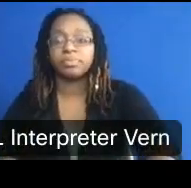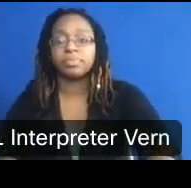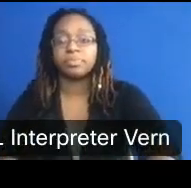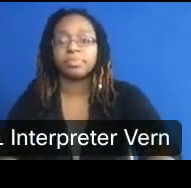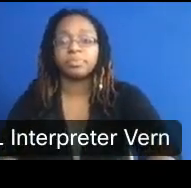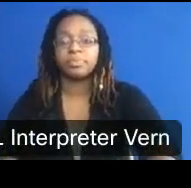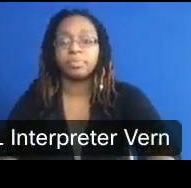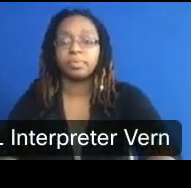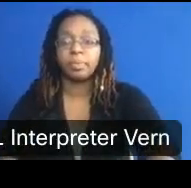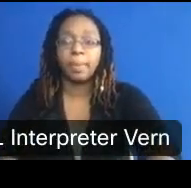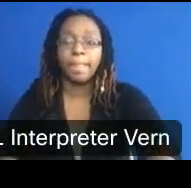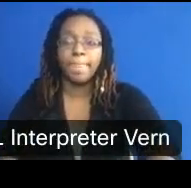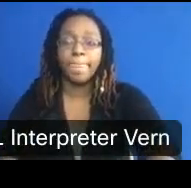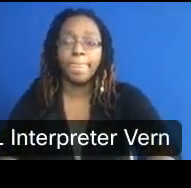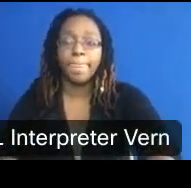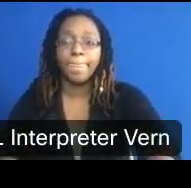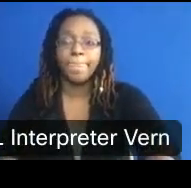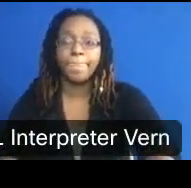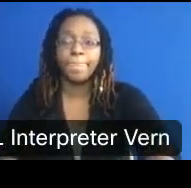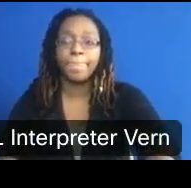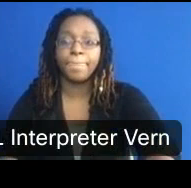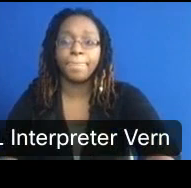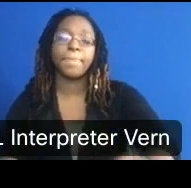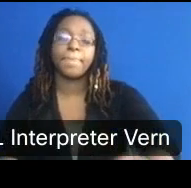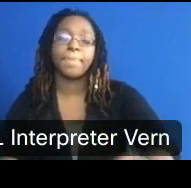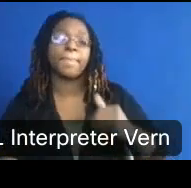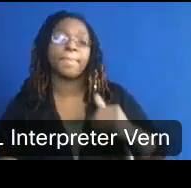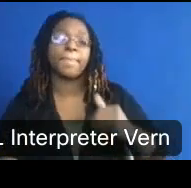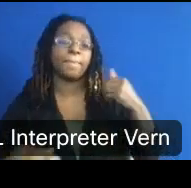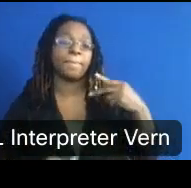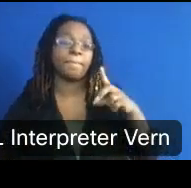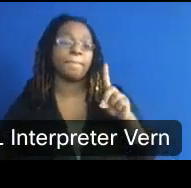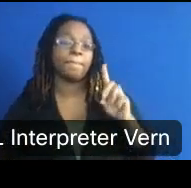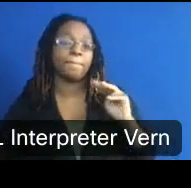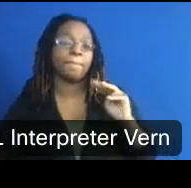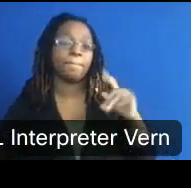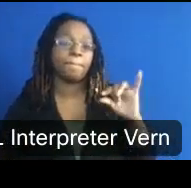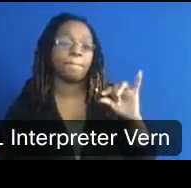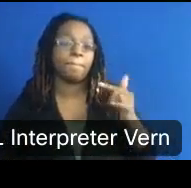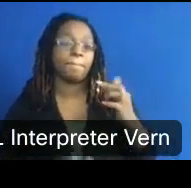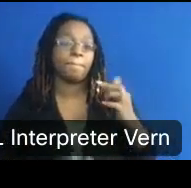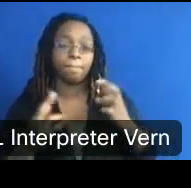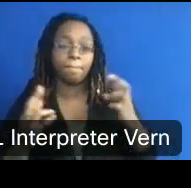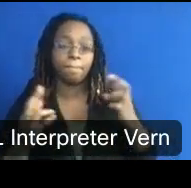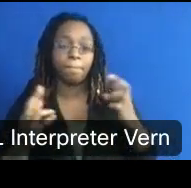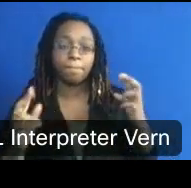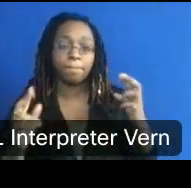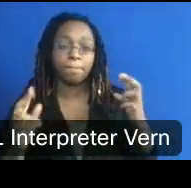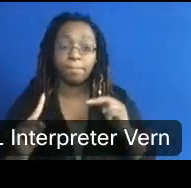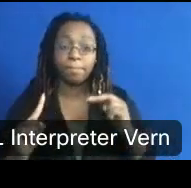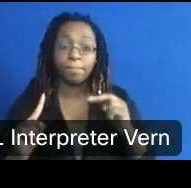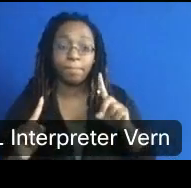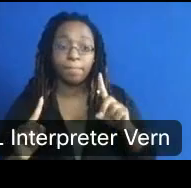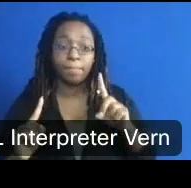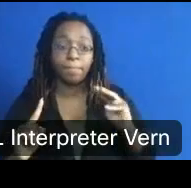So we have these pod mapping resources. And with these pod mapping resources, we have